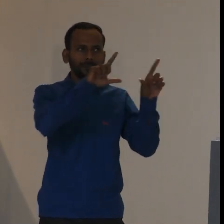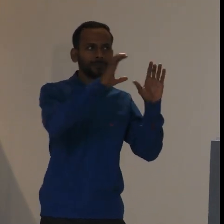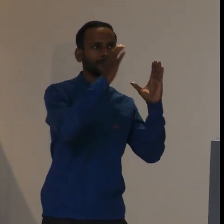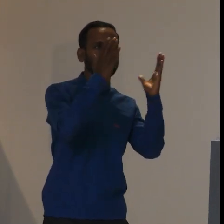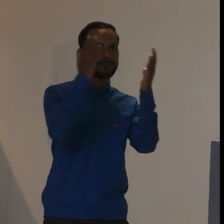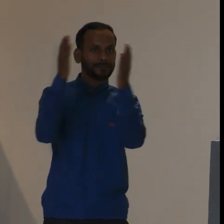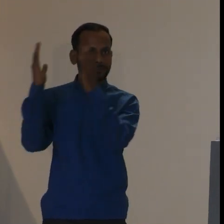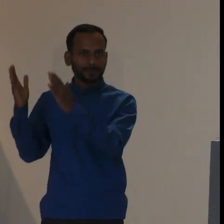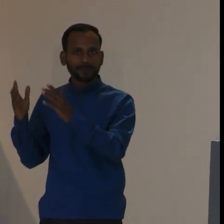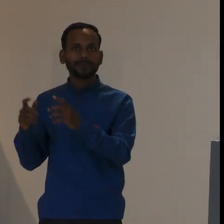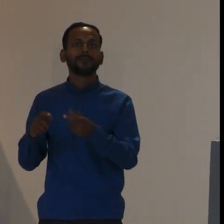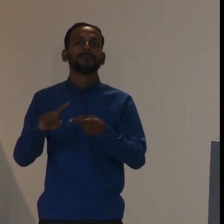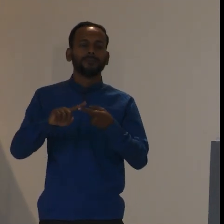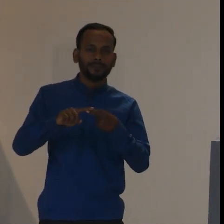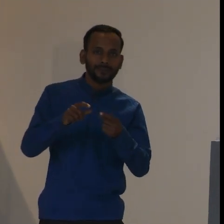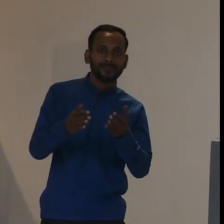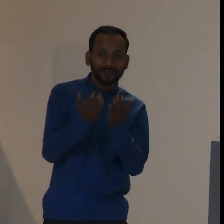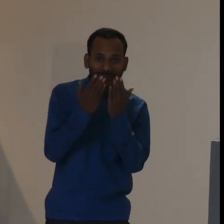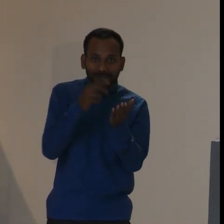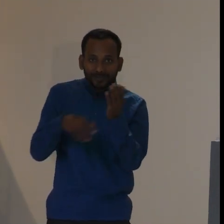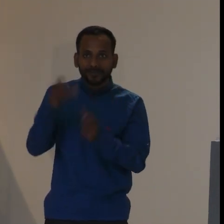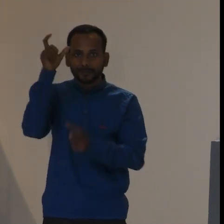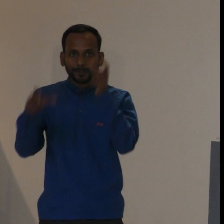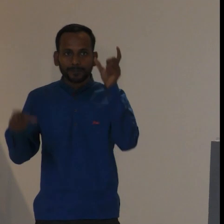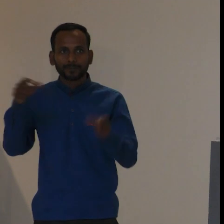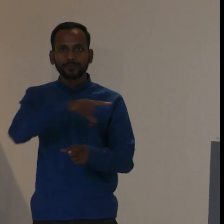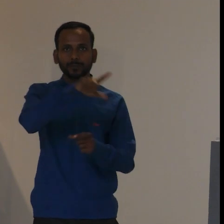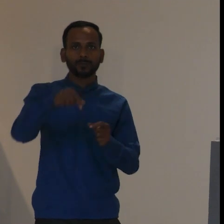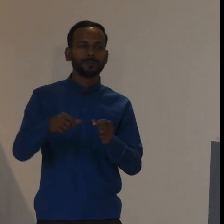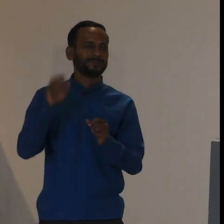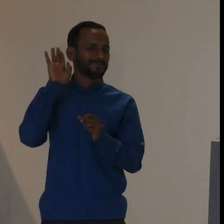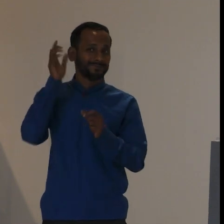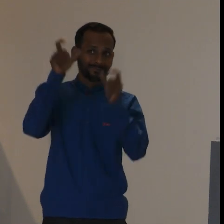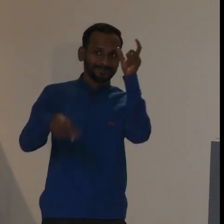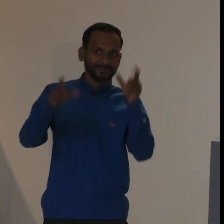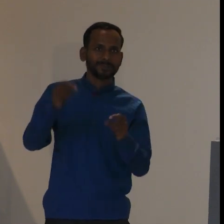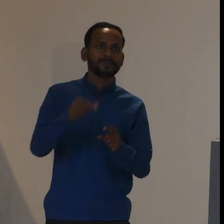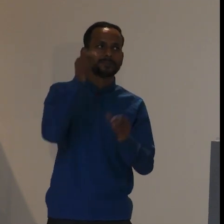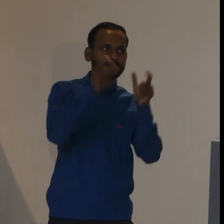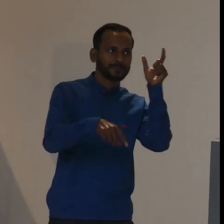activities, educational activities to get in people as well as digital audiences, and finally public